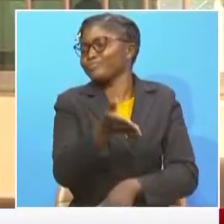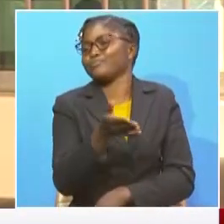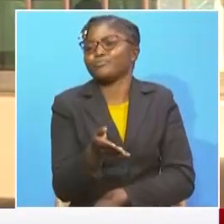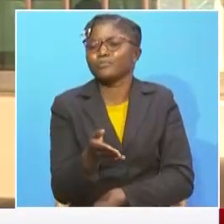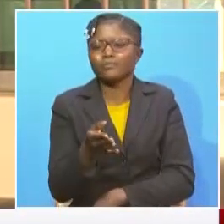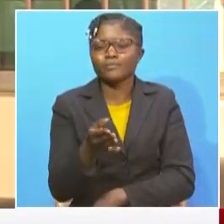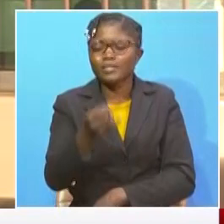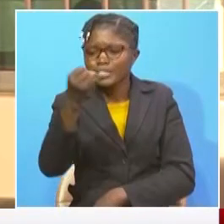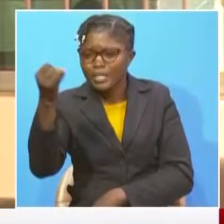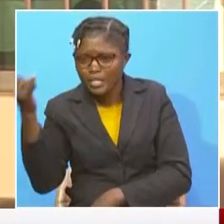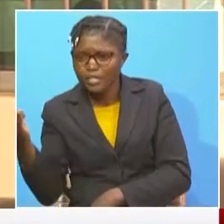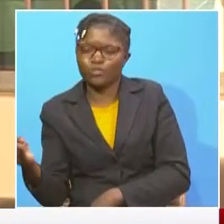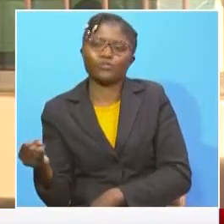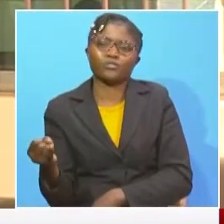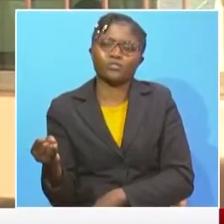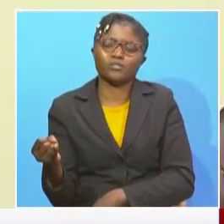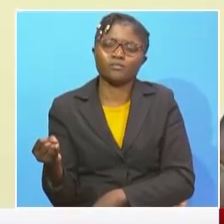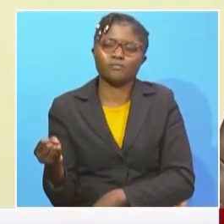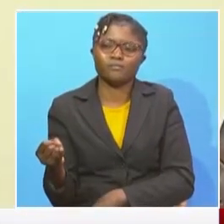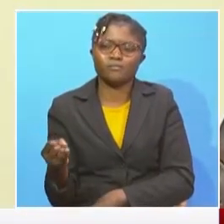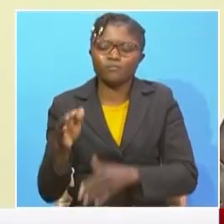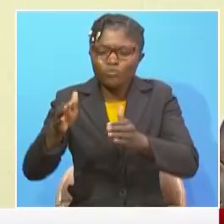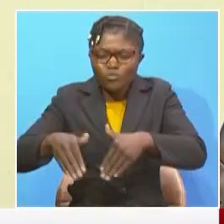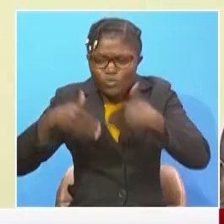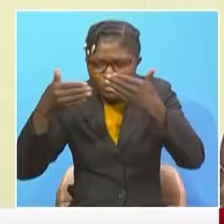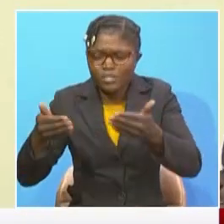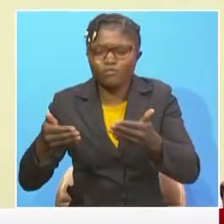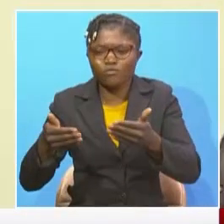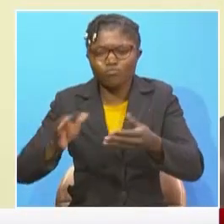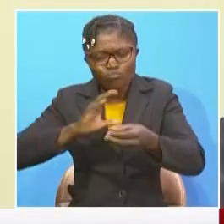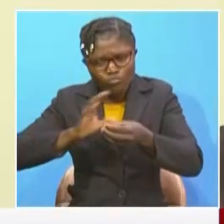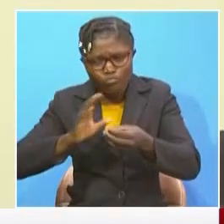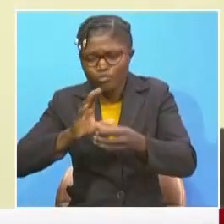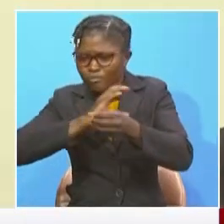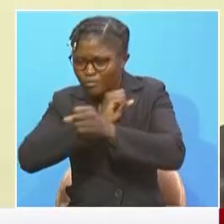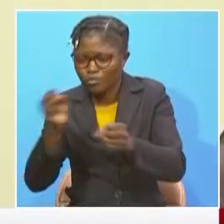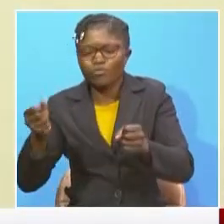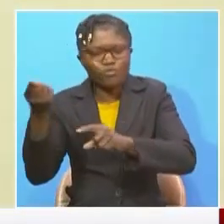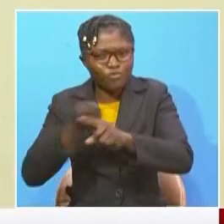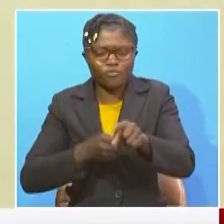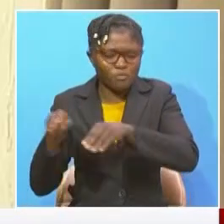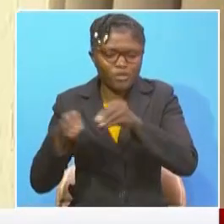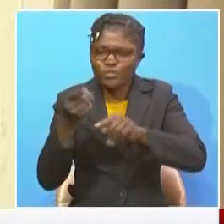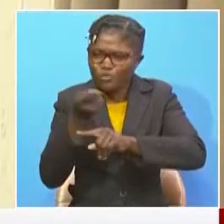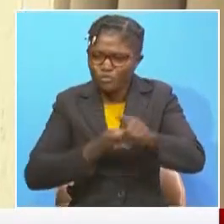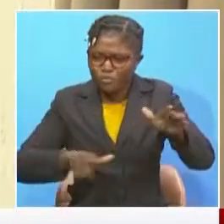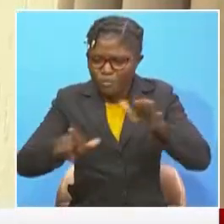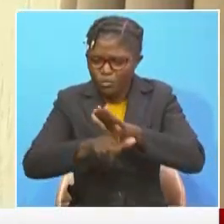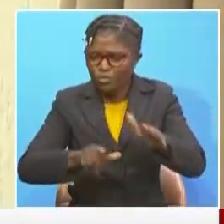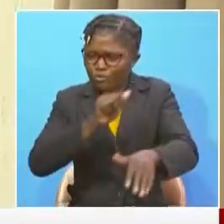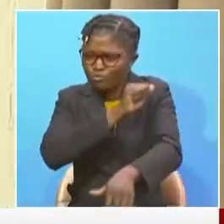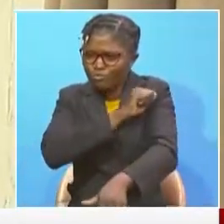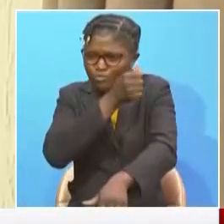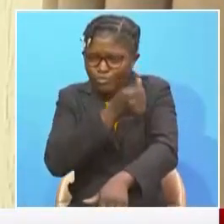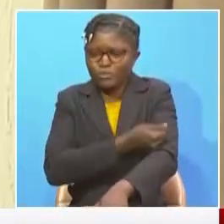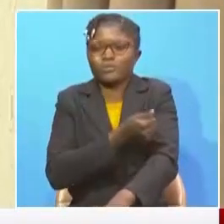the issues Migodi Auric Limited is offering solutions to through the adoption of the local authority's